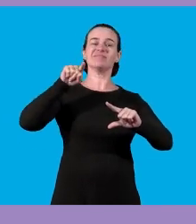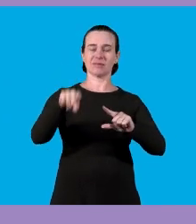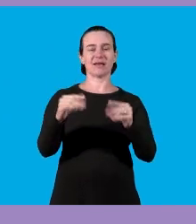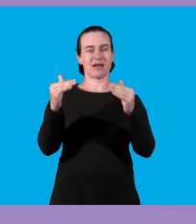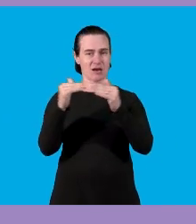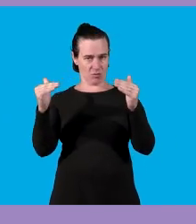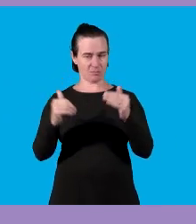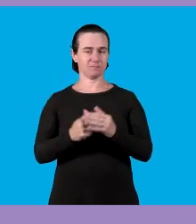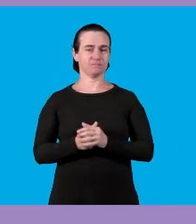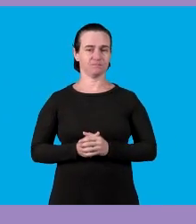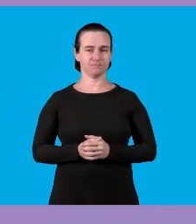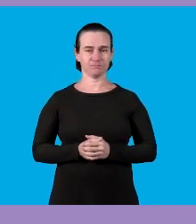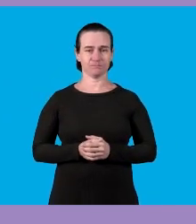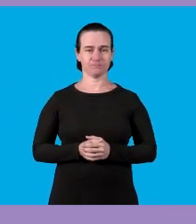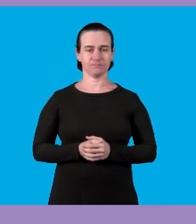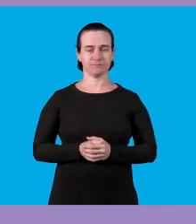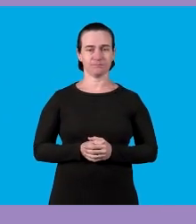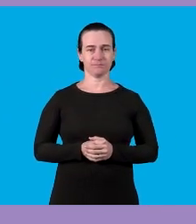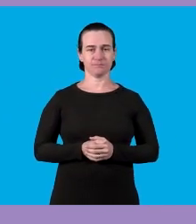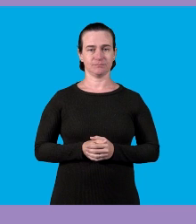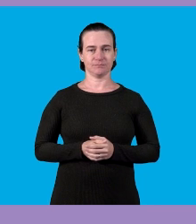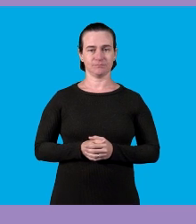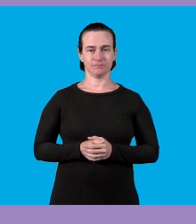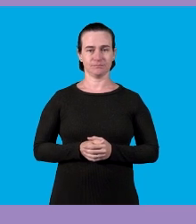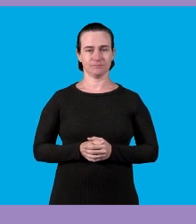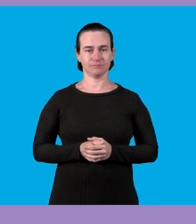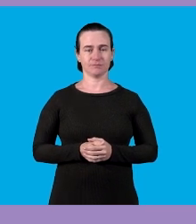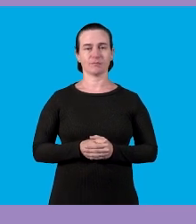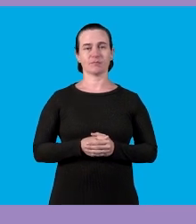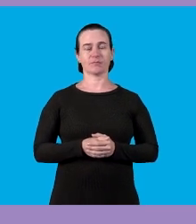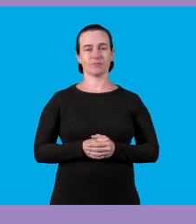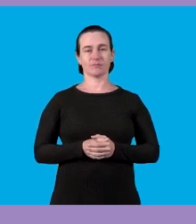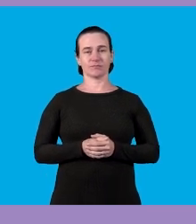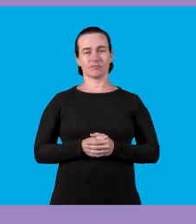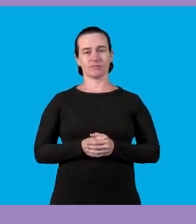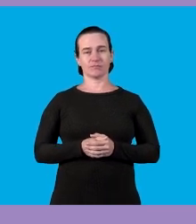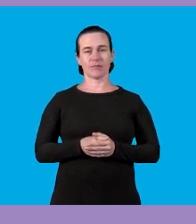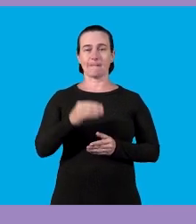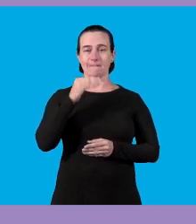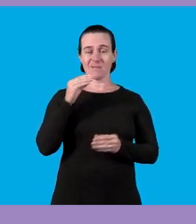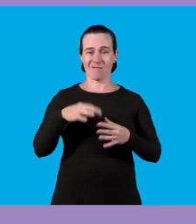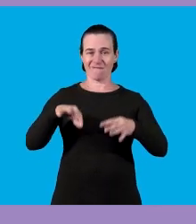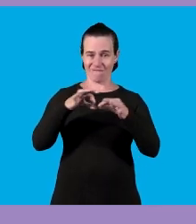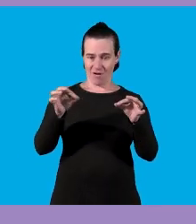are equal, and therefore that is the value of that angle there. So it would be